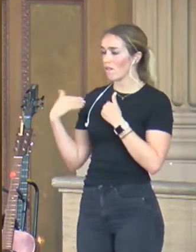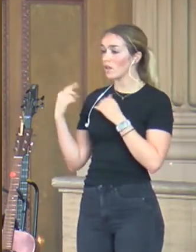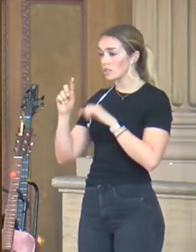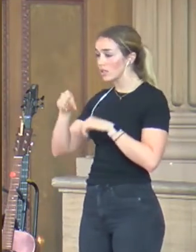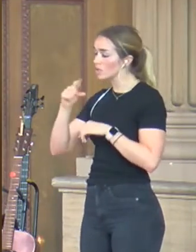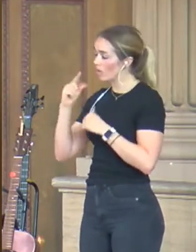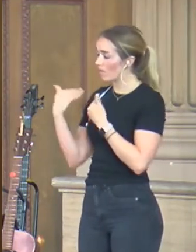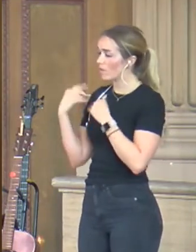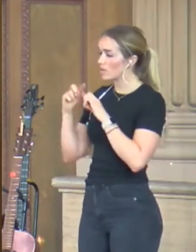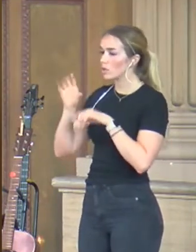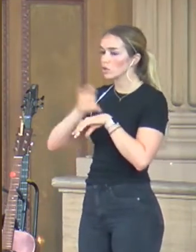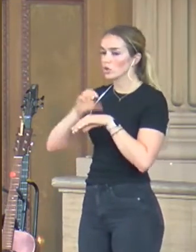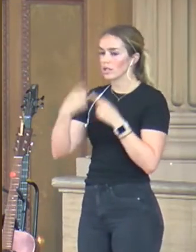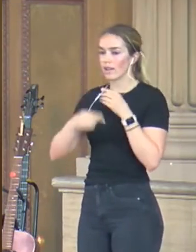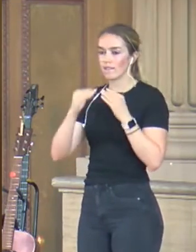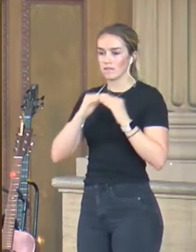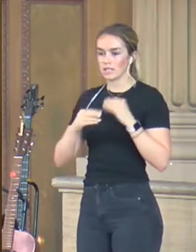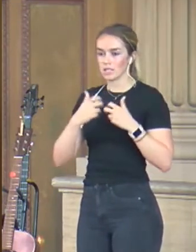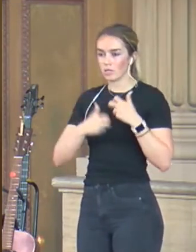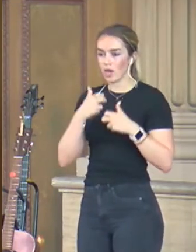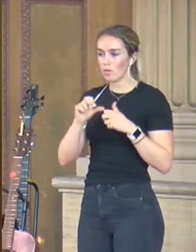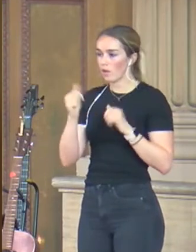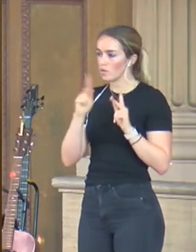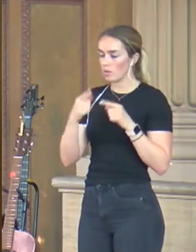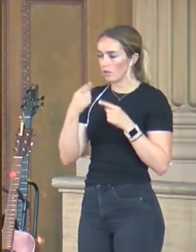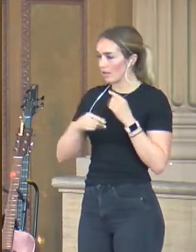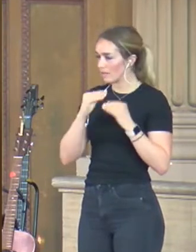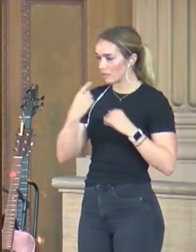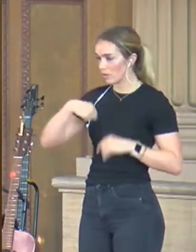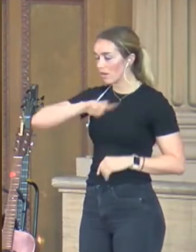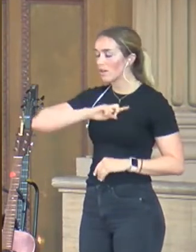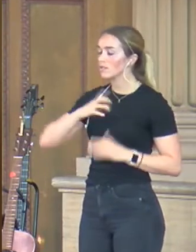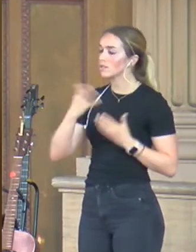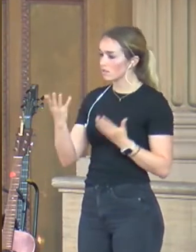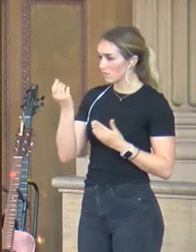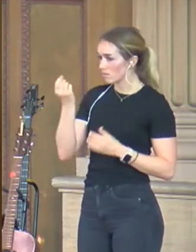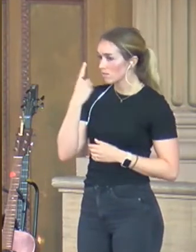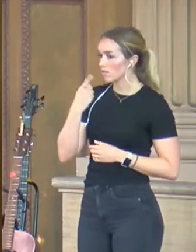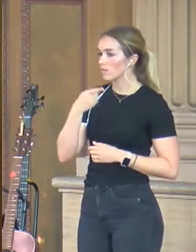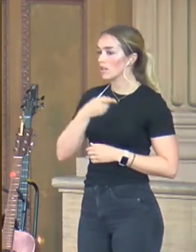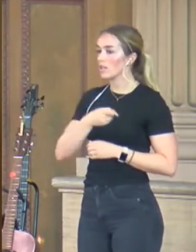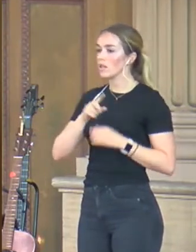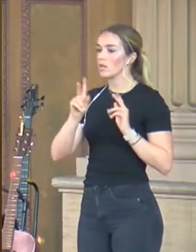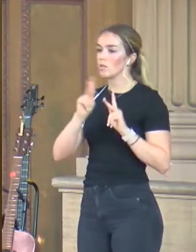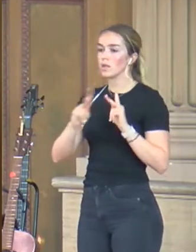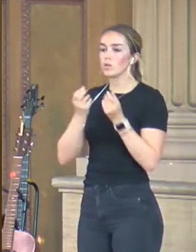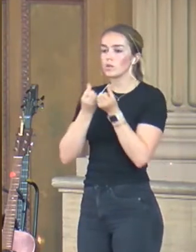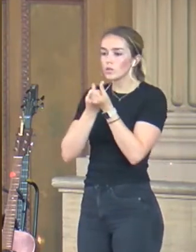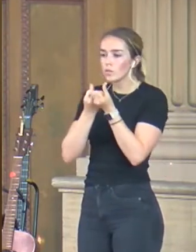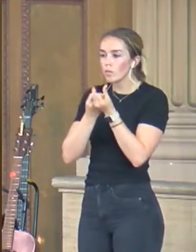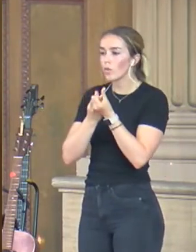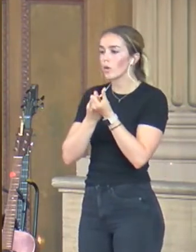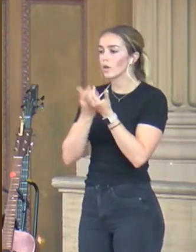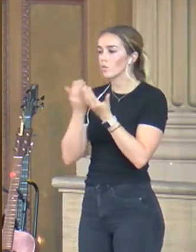But even though our church couldn't fix the problem and there was nothing anyone could do to fix it, their being kind and near